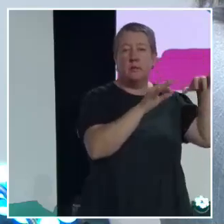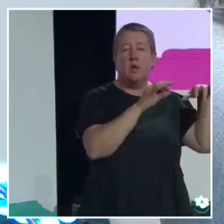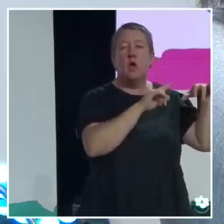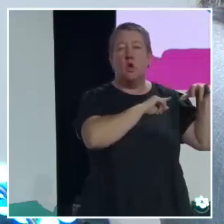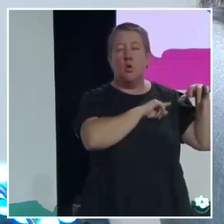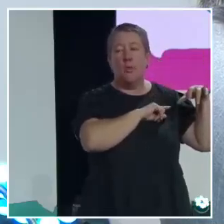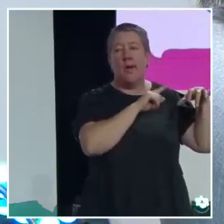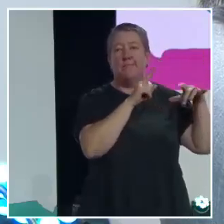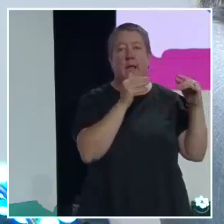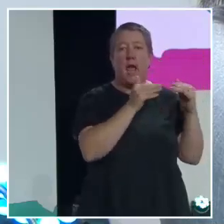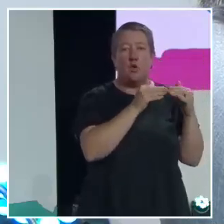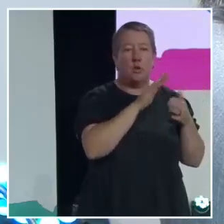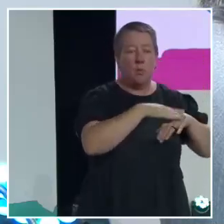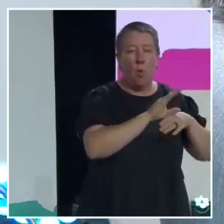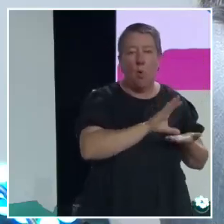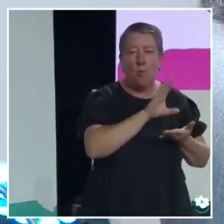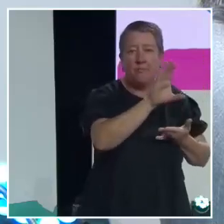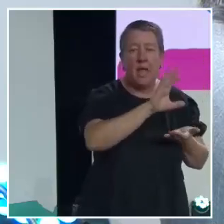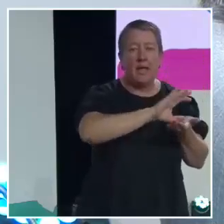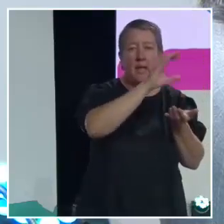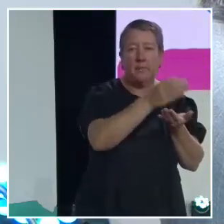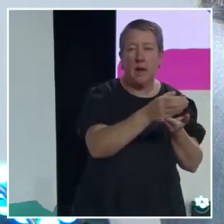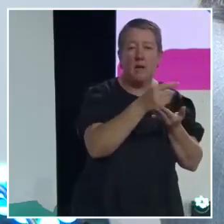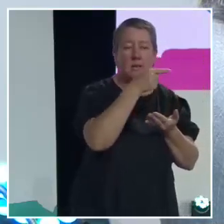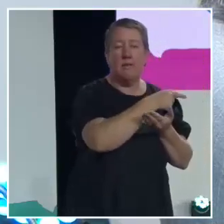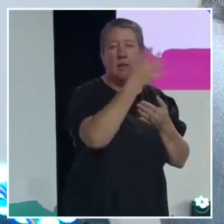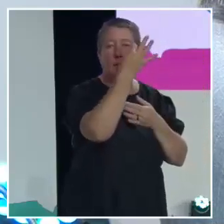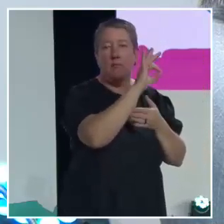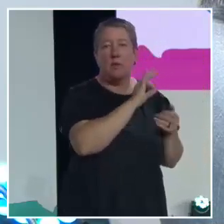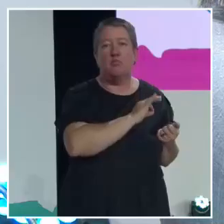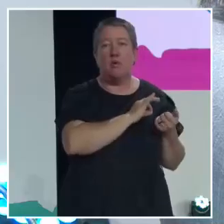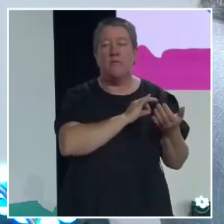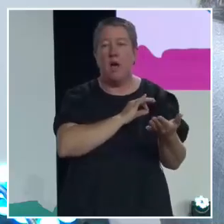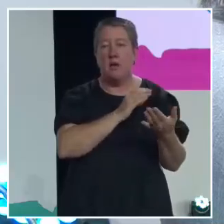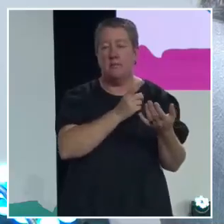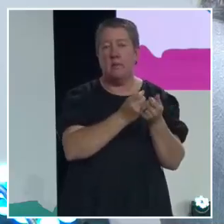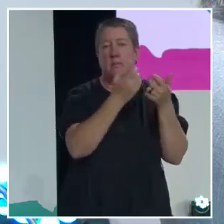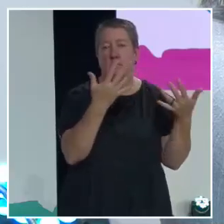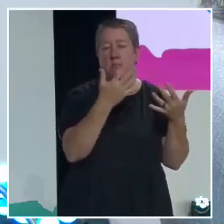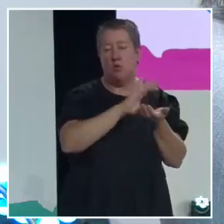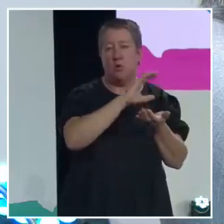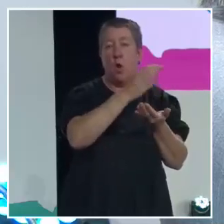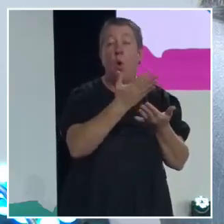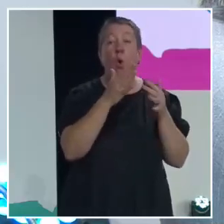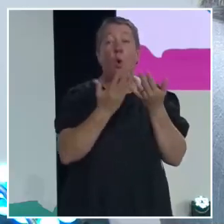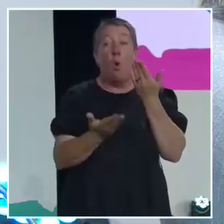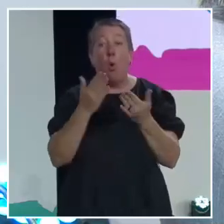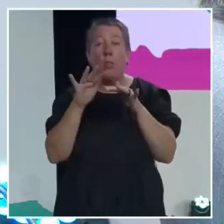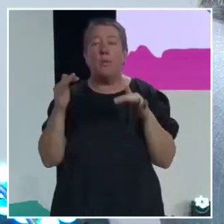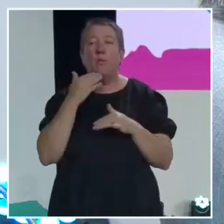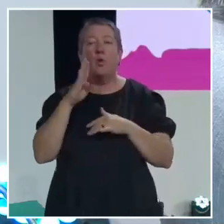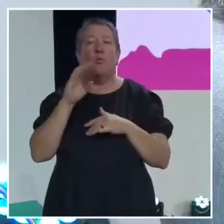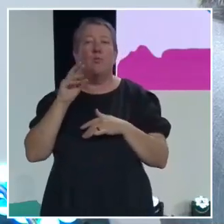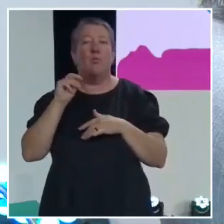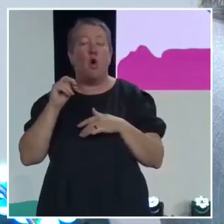equity, capitalizing the bank more. They're the largest capital providers of banks. Or it will be the bondholders who will pay